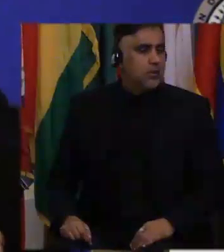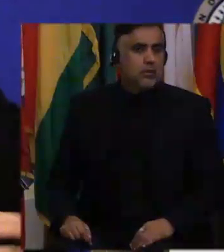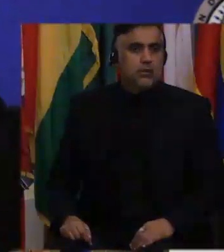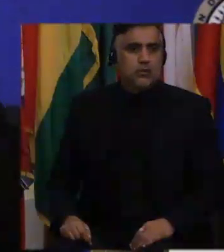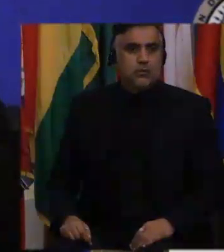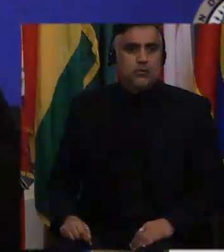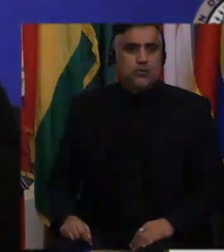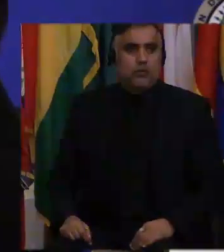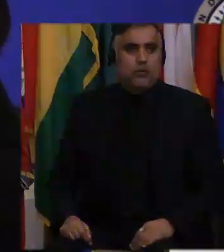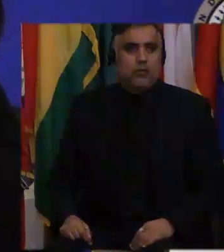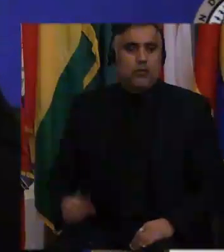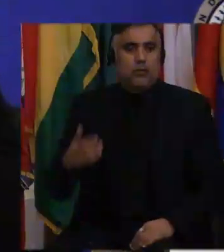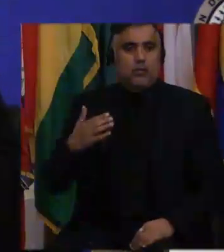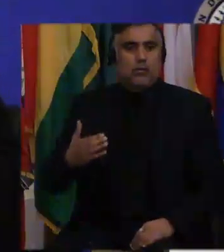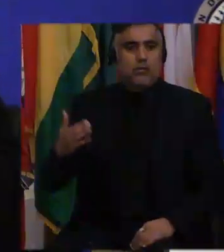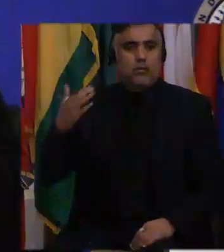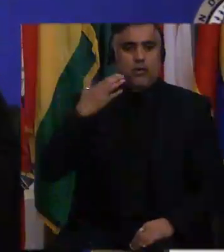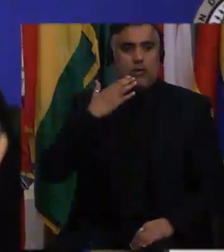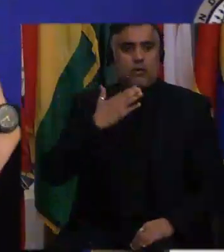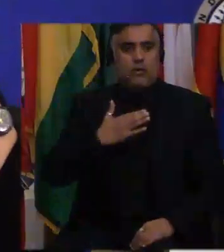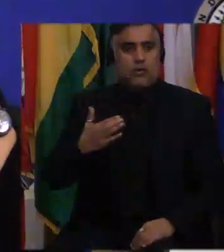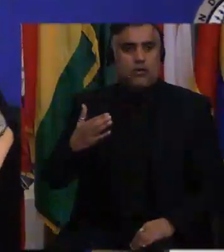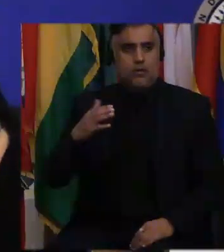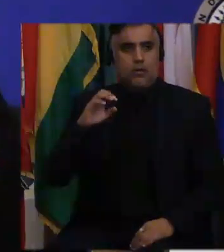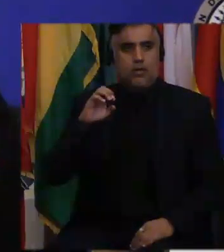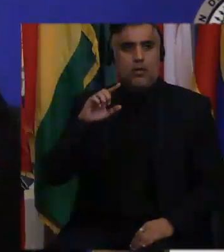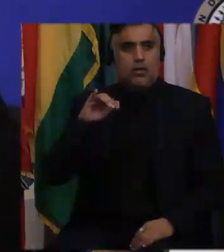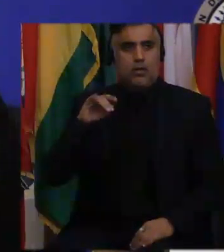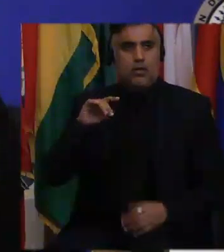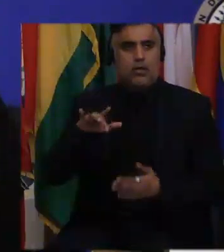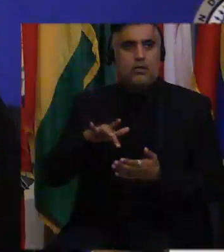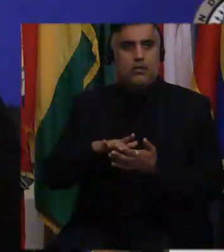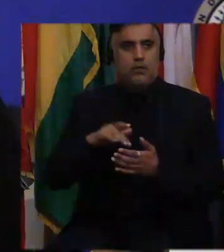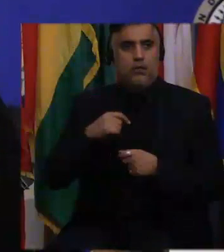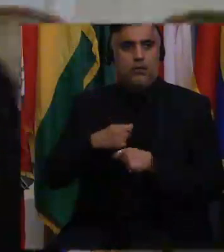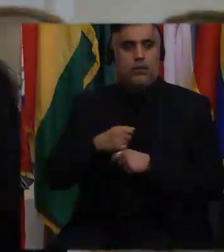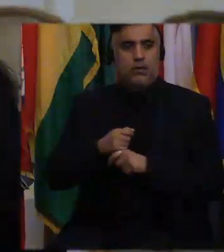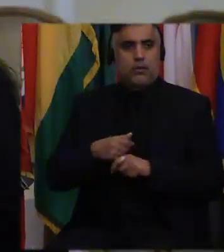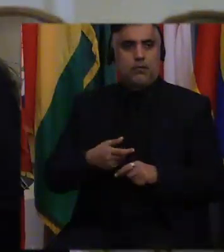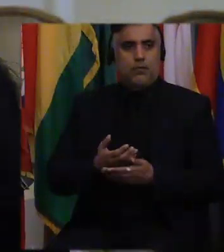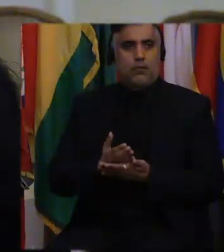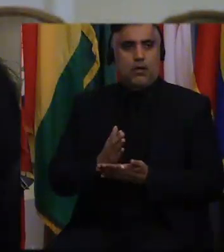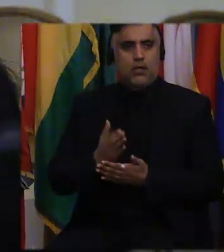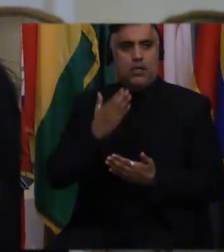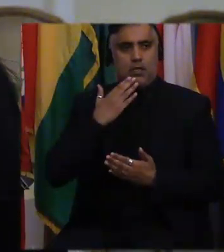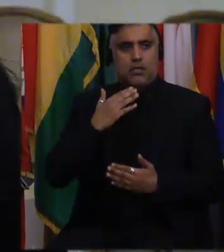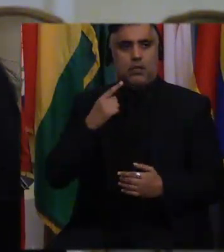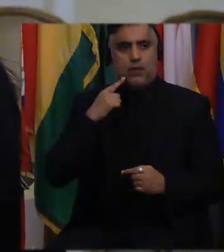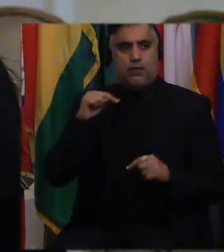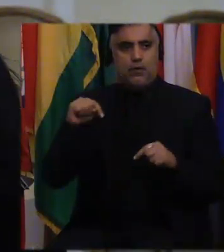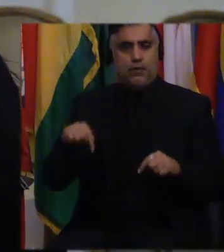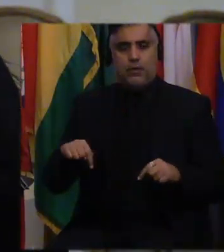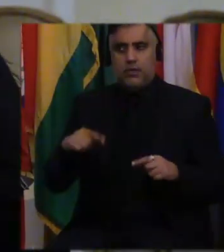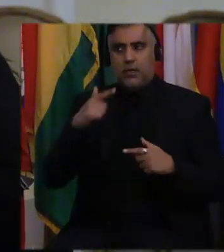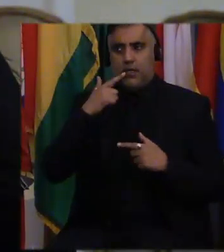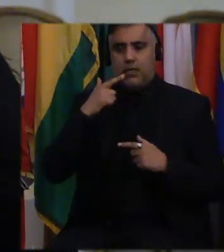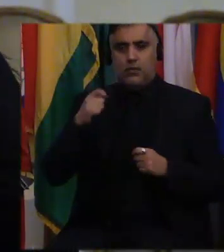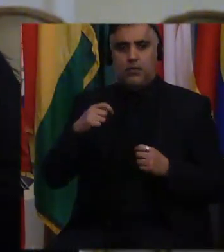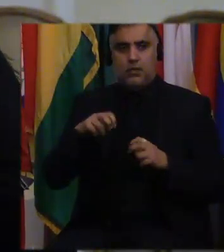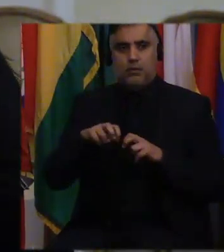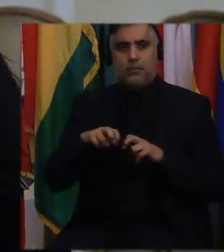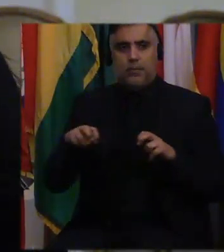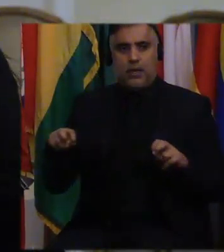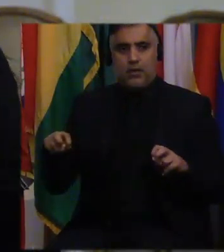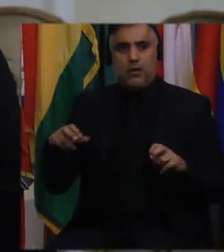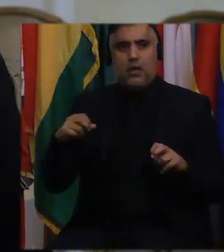Next question, please. Good morning. Thank you, Elira Caballero from the Center for Reproductive Rights. Thank you so much for this very interesting